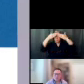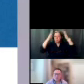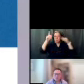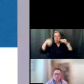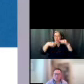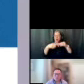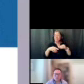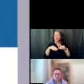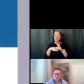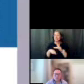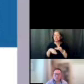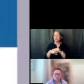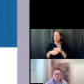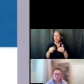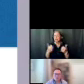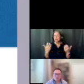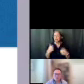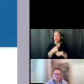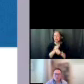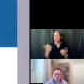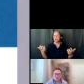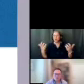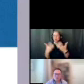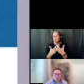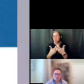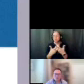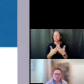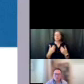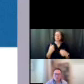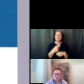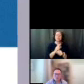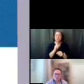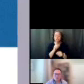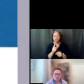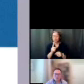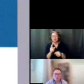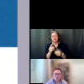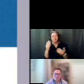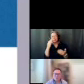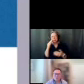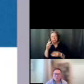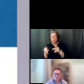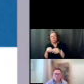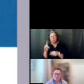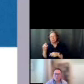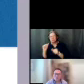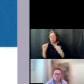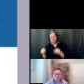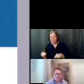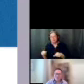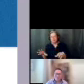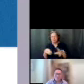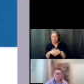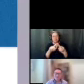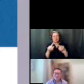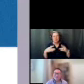people with all abilities to all different events. They can participate in all different things, and be open to modifying things